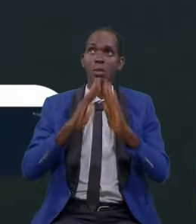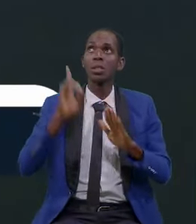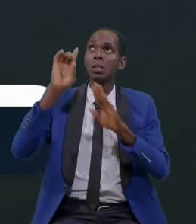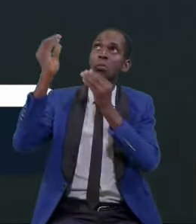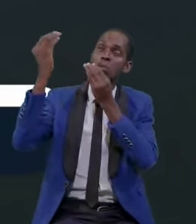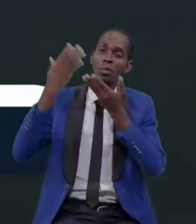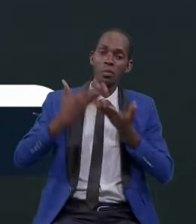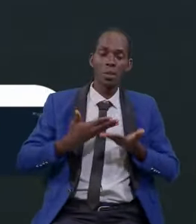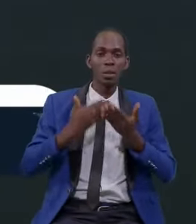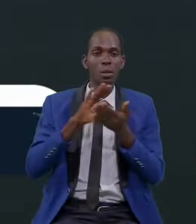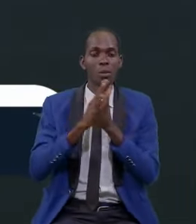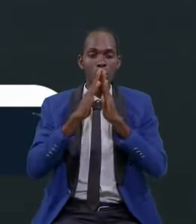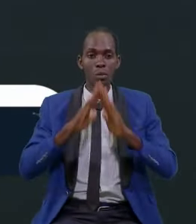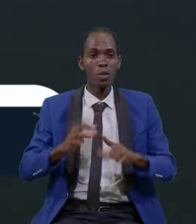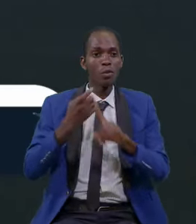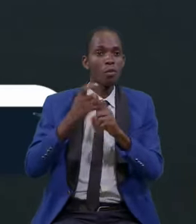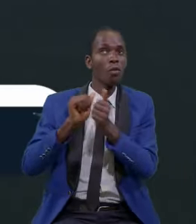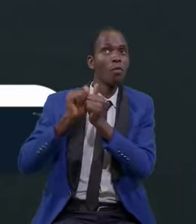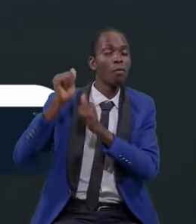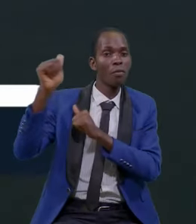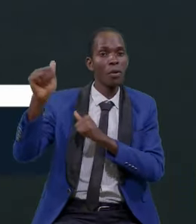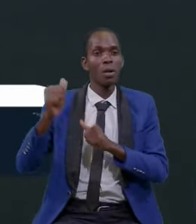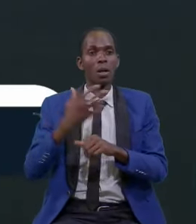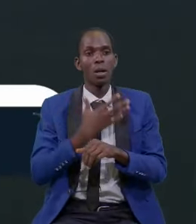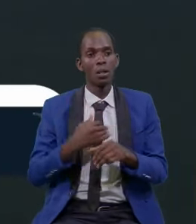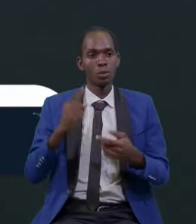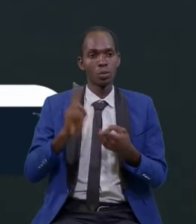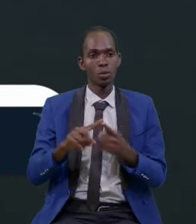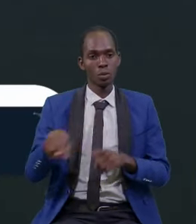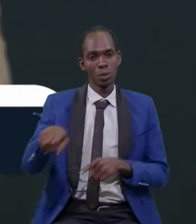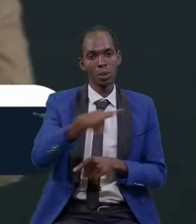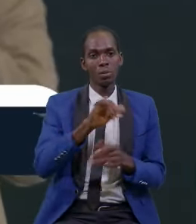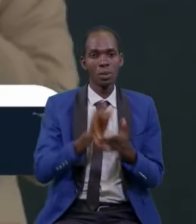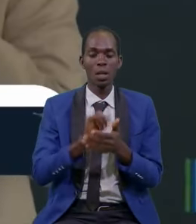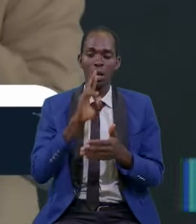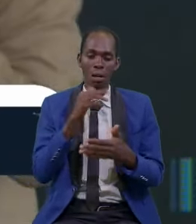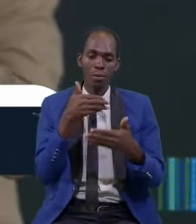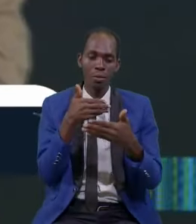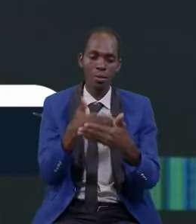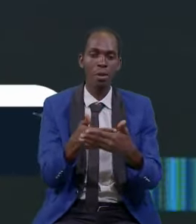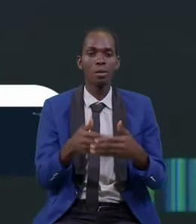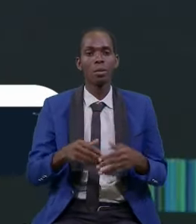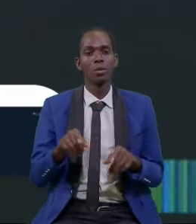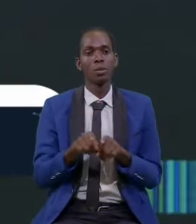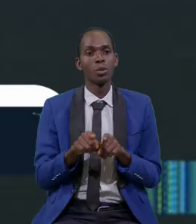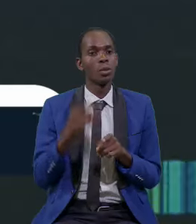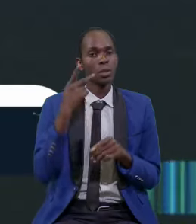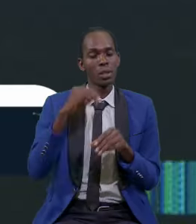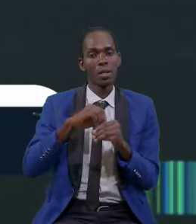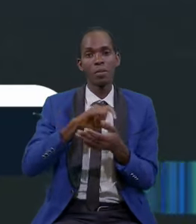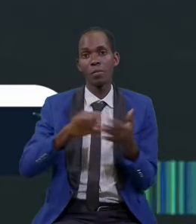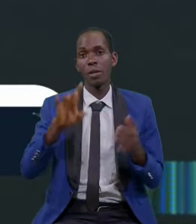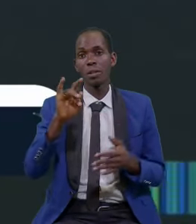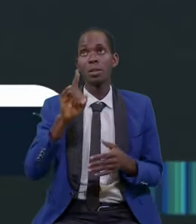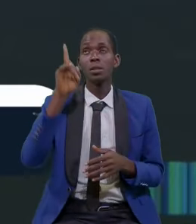were far off, and to them that are near. Verse 18 now assures us in